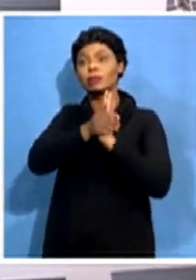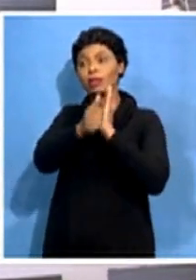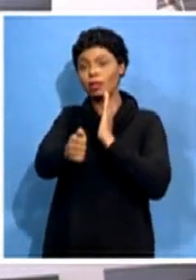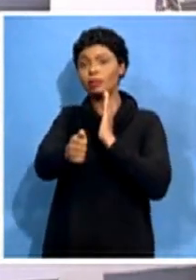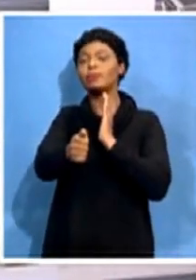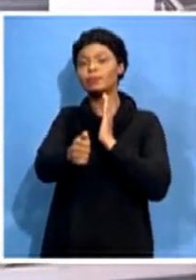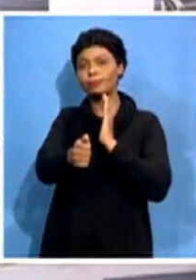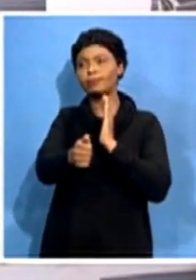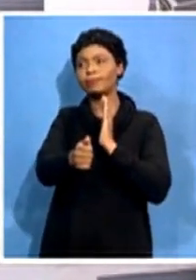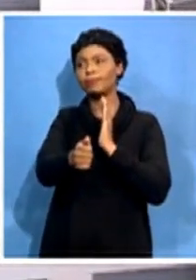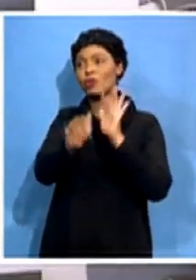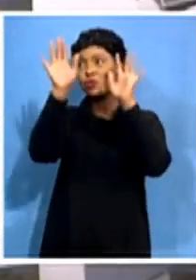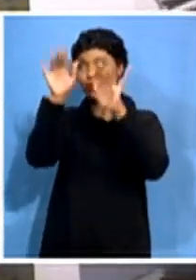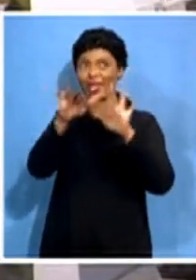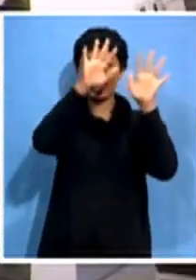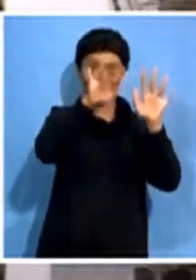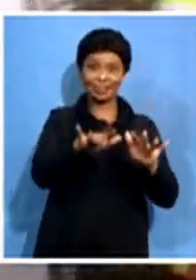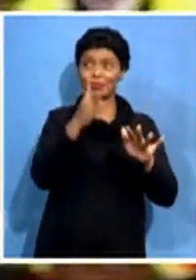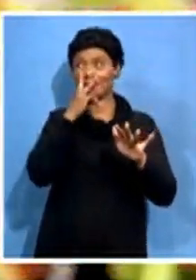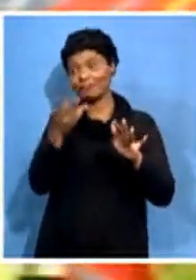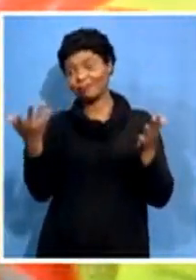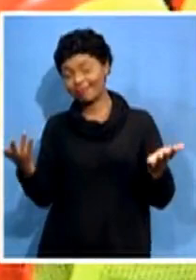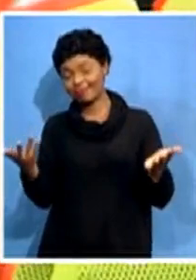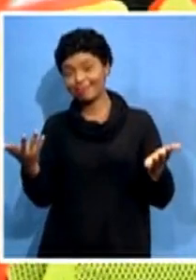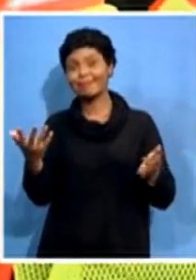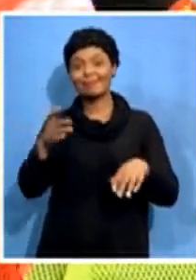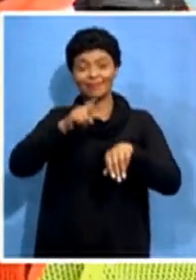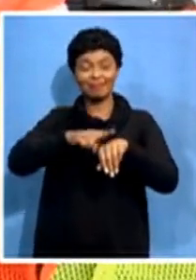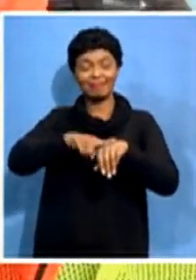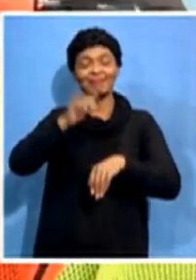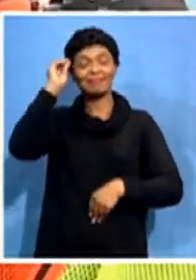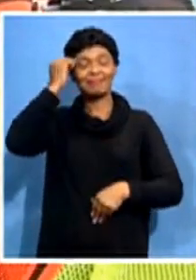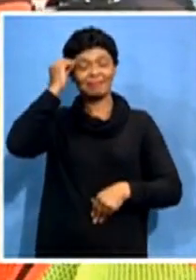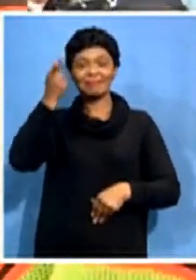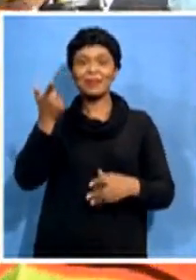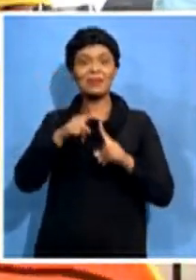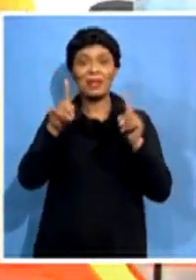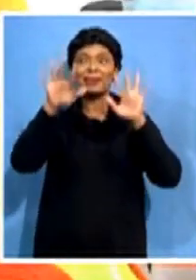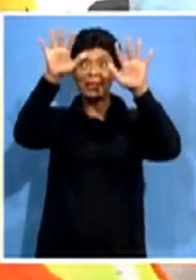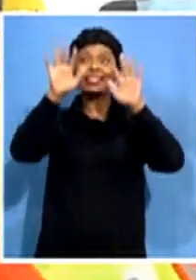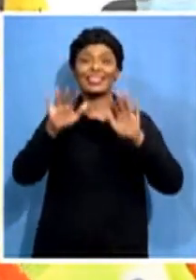challenge. It's a great blessing until